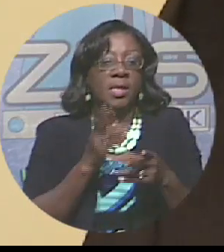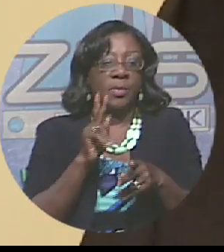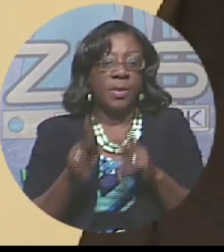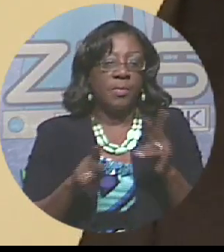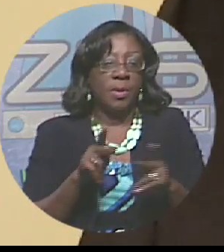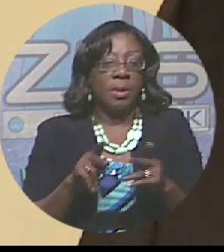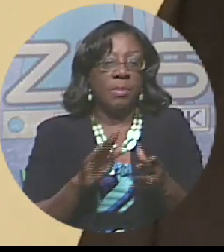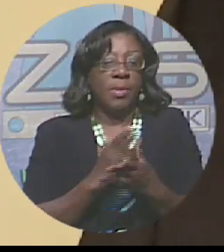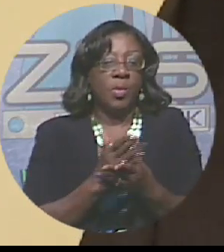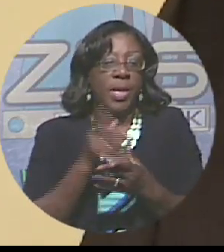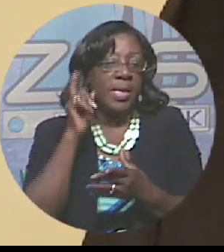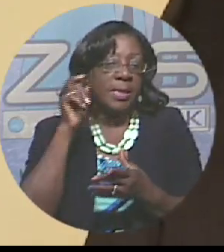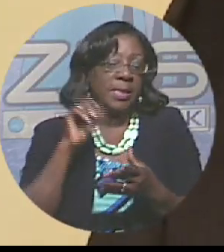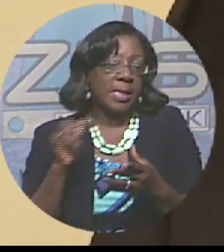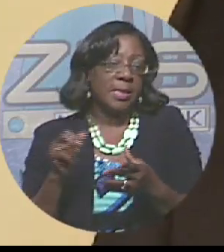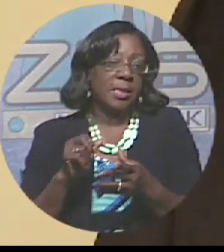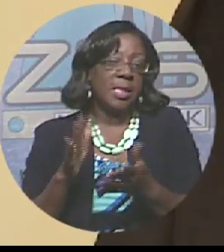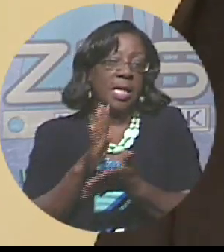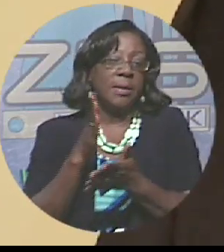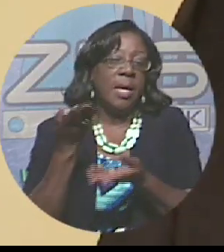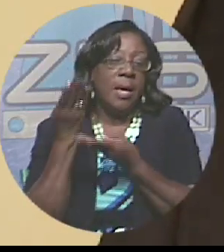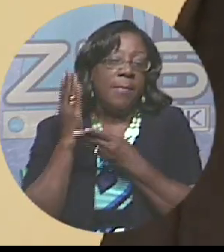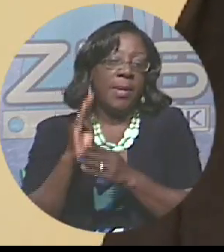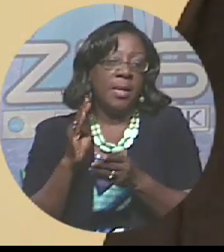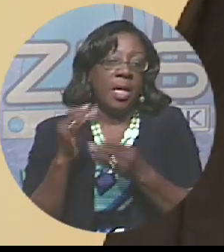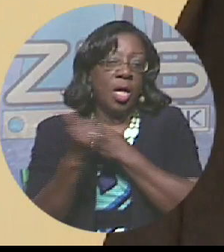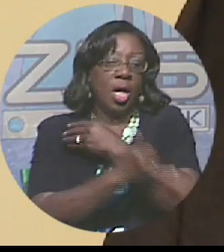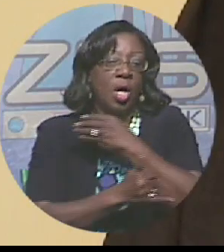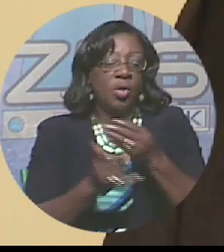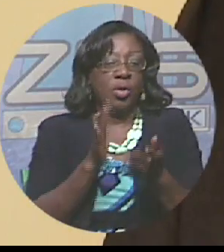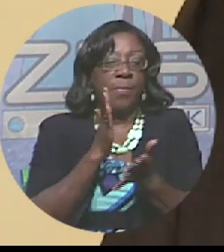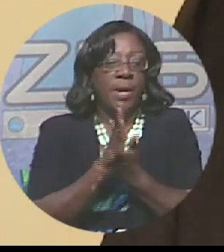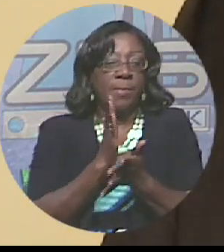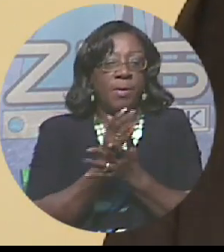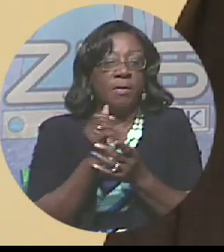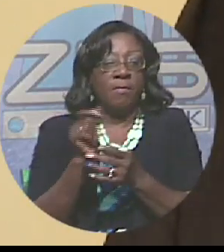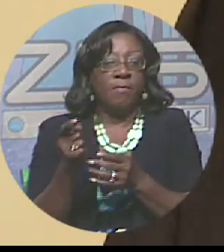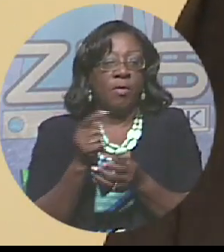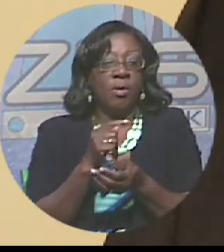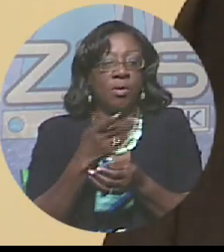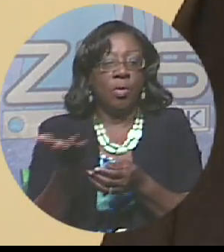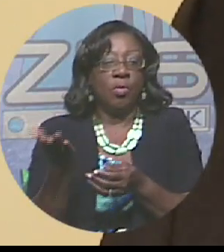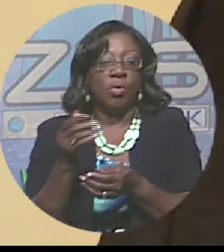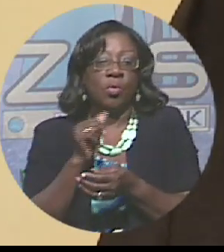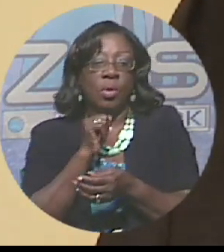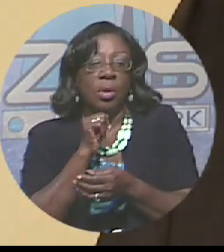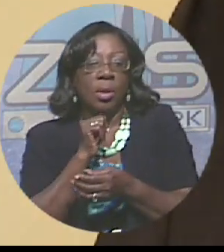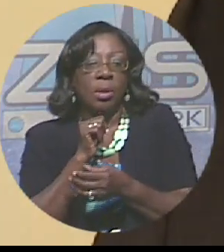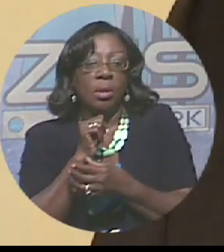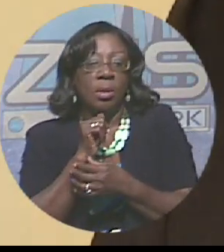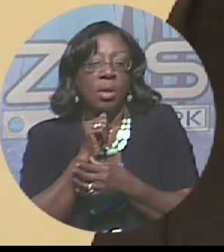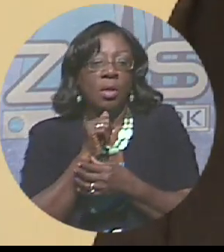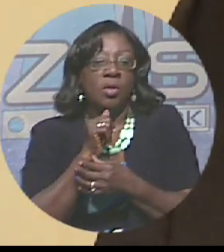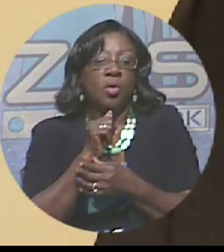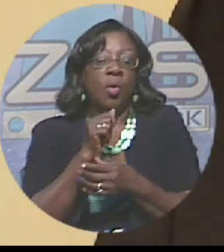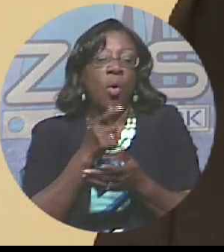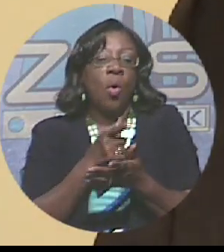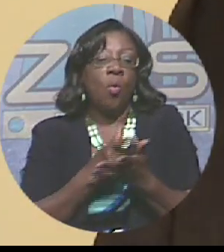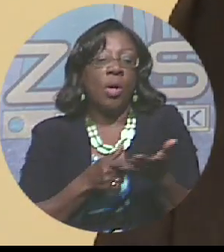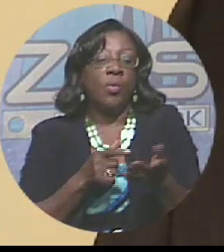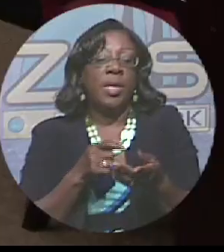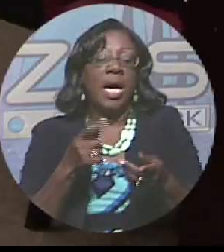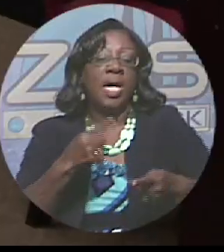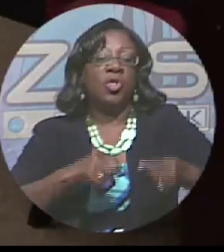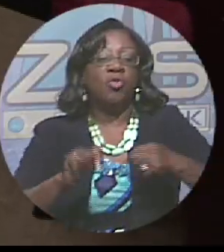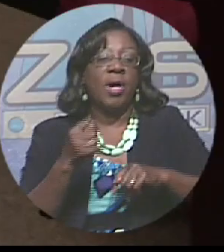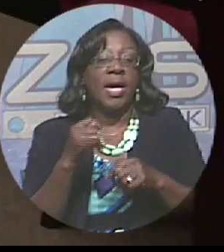sexes, citizenship for the children of their own citizens. And so what we're seeking to do is not